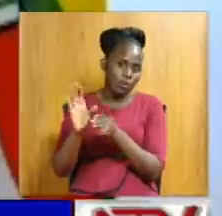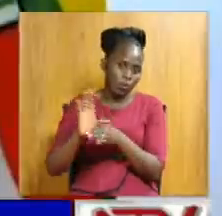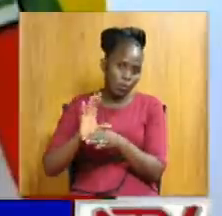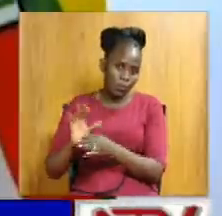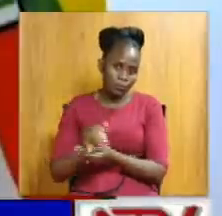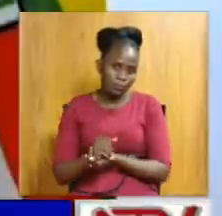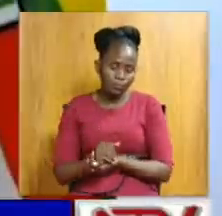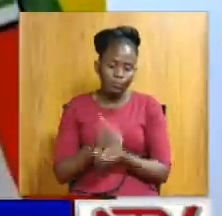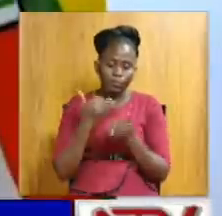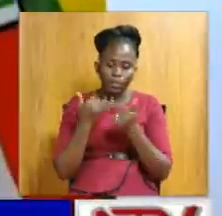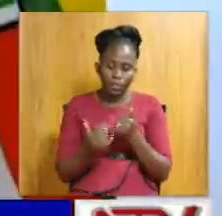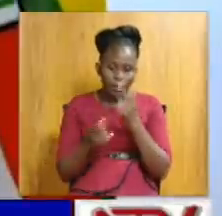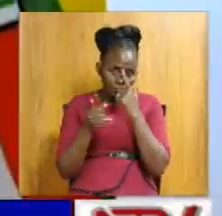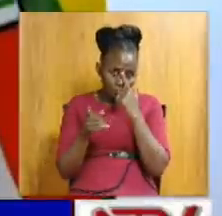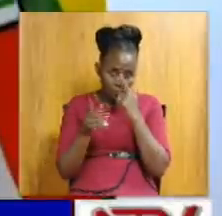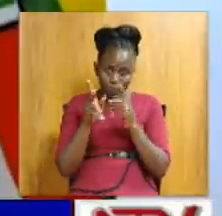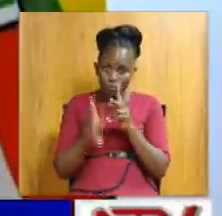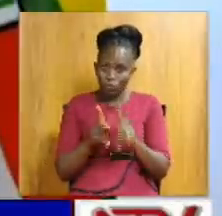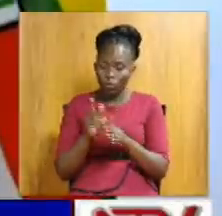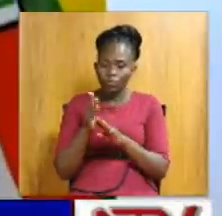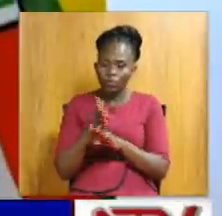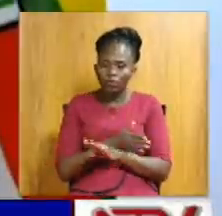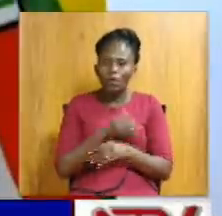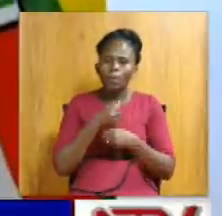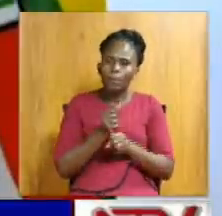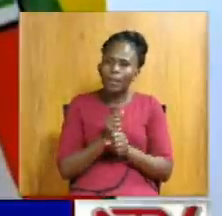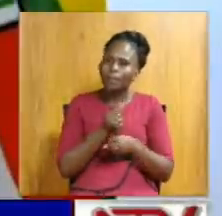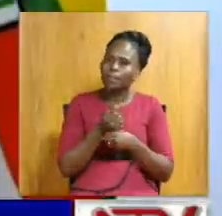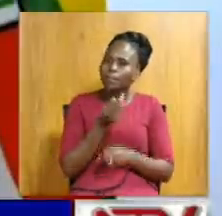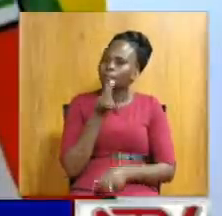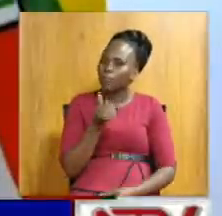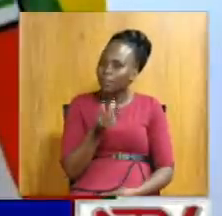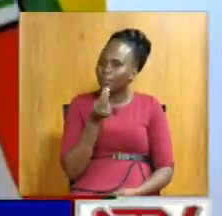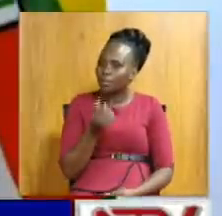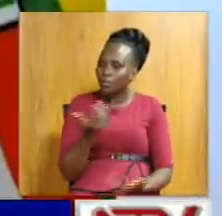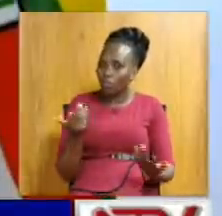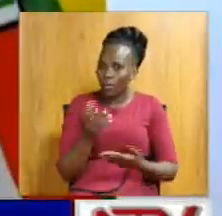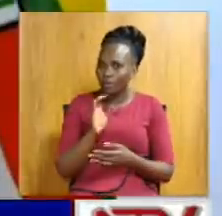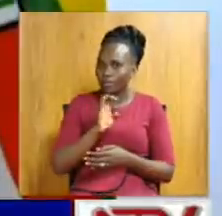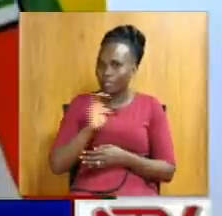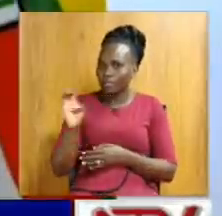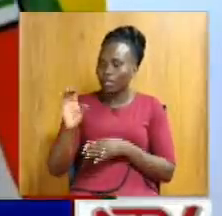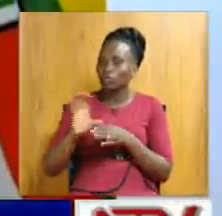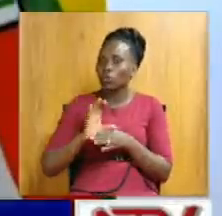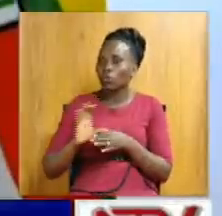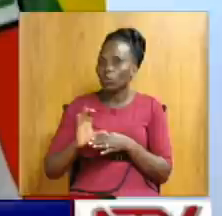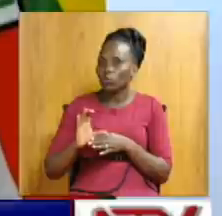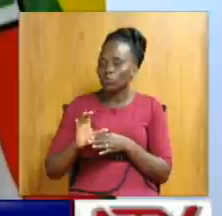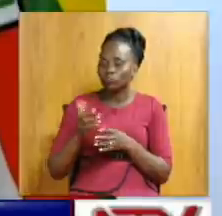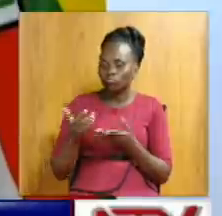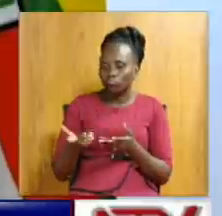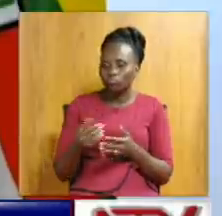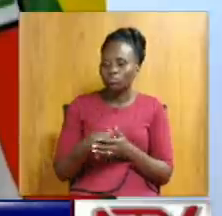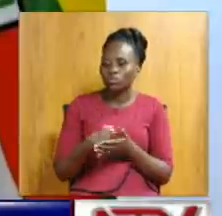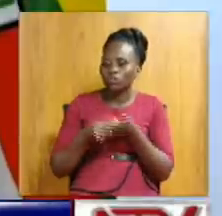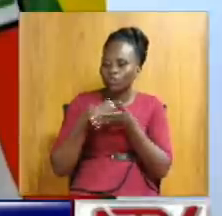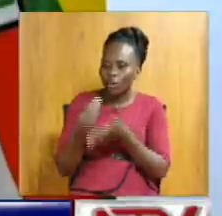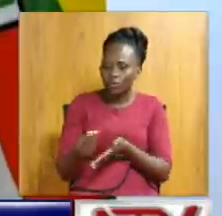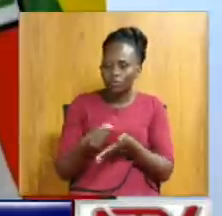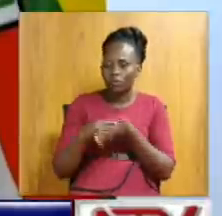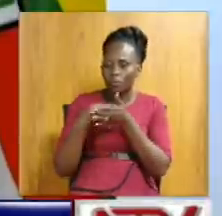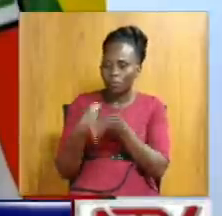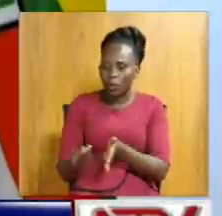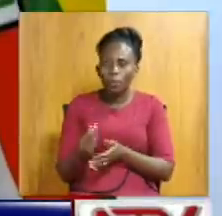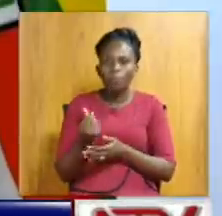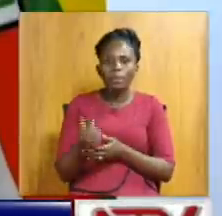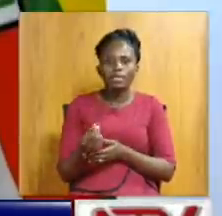These terrorists have been making money in Eastern Congo and using it to finance terrorism in Eastern Congo by